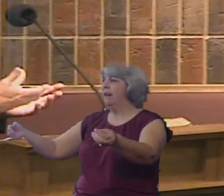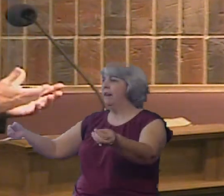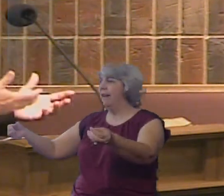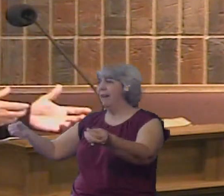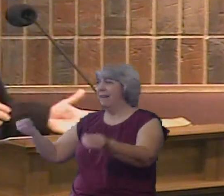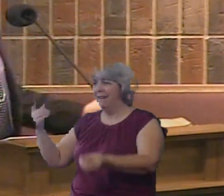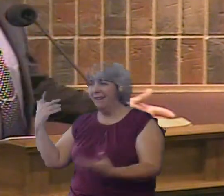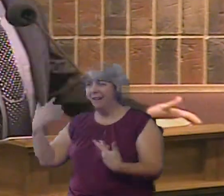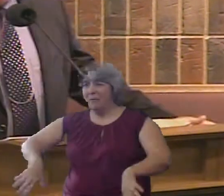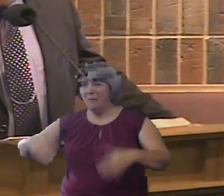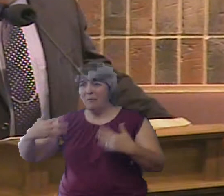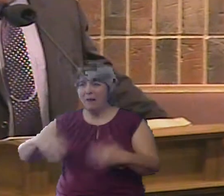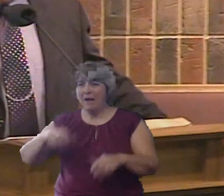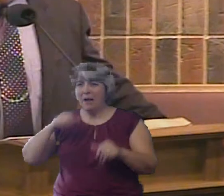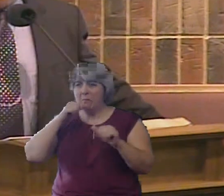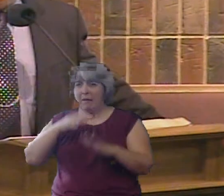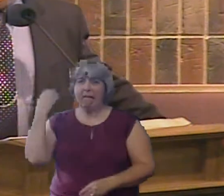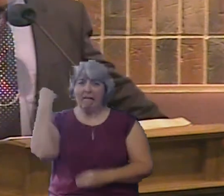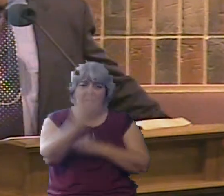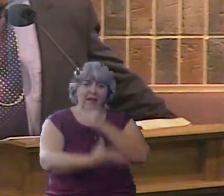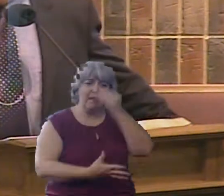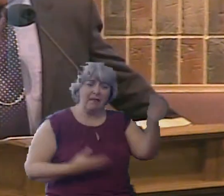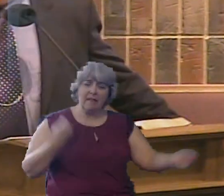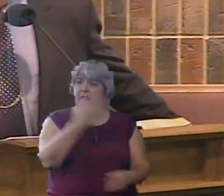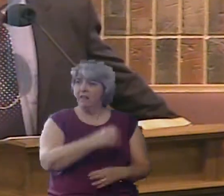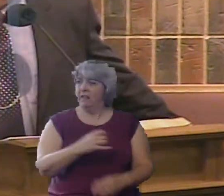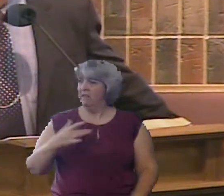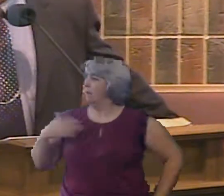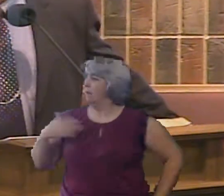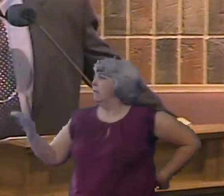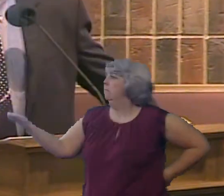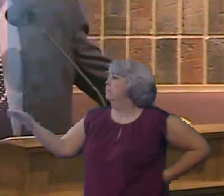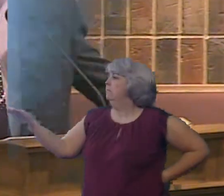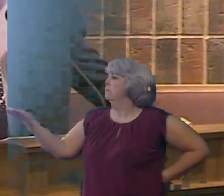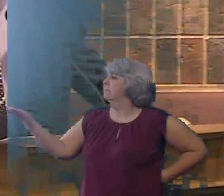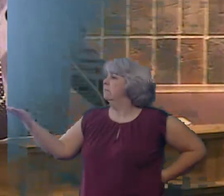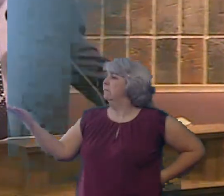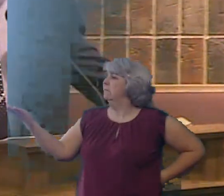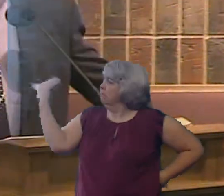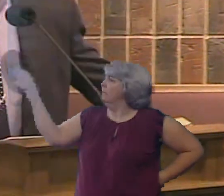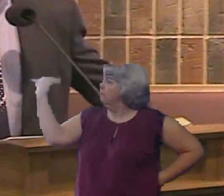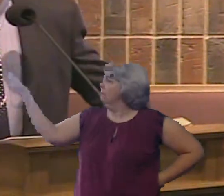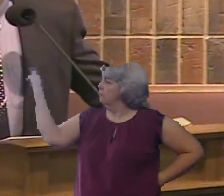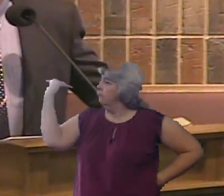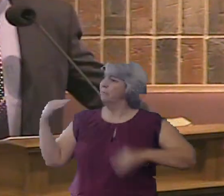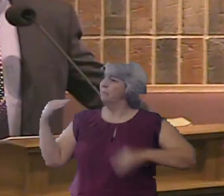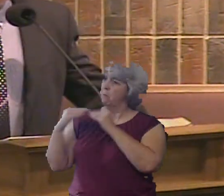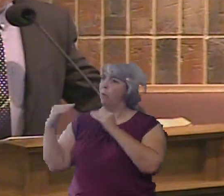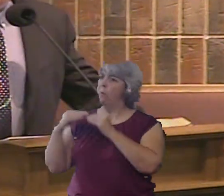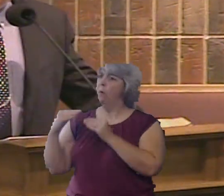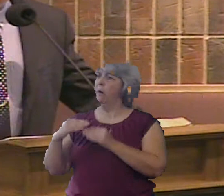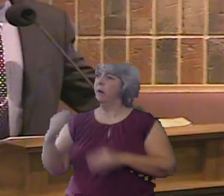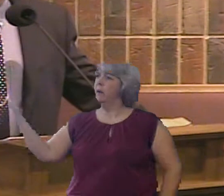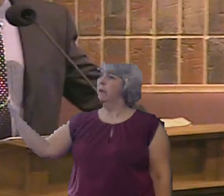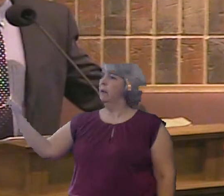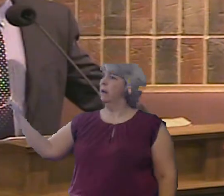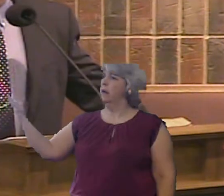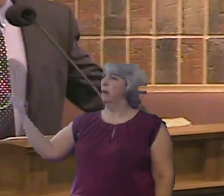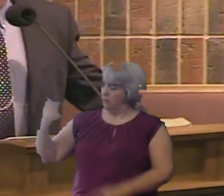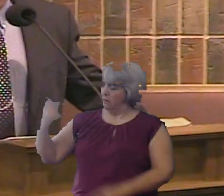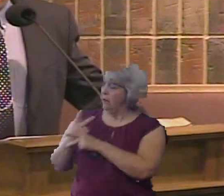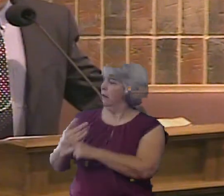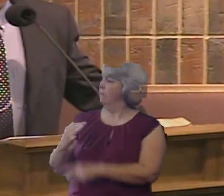his life through his parents. He feels entitled to more, to bigger, to you take care of